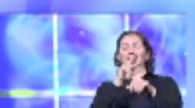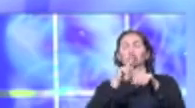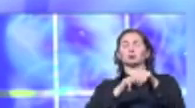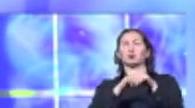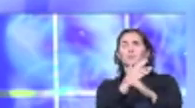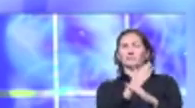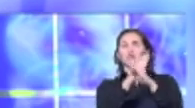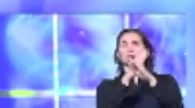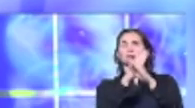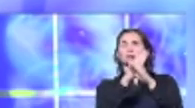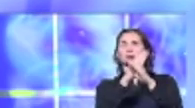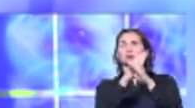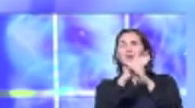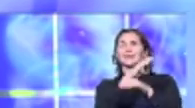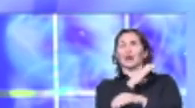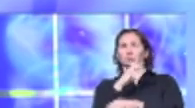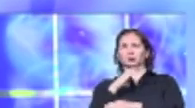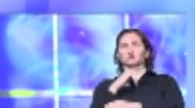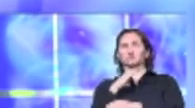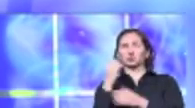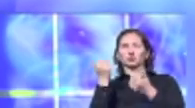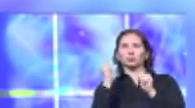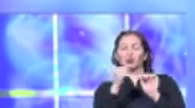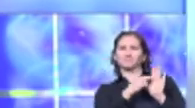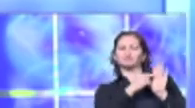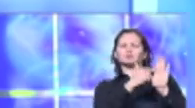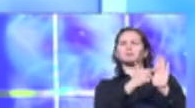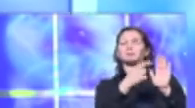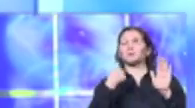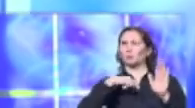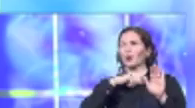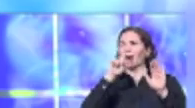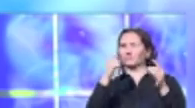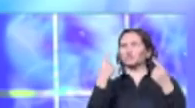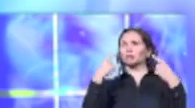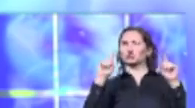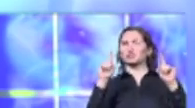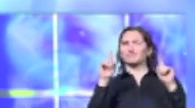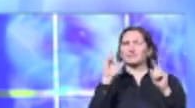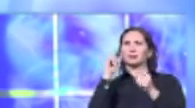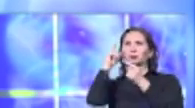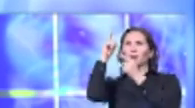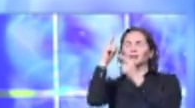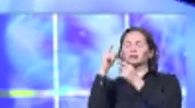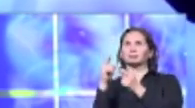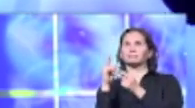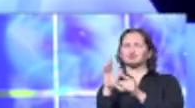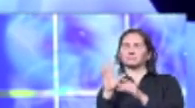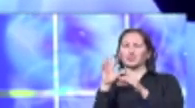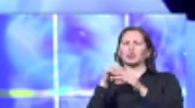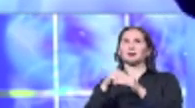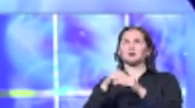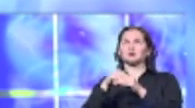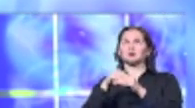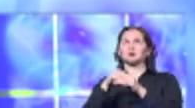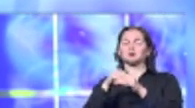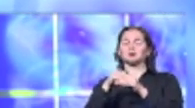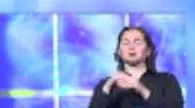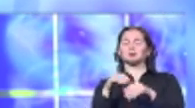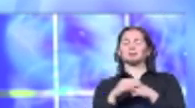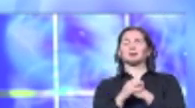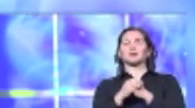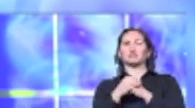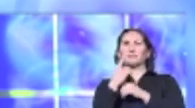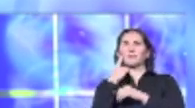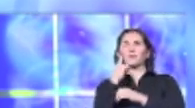Council, pointing out the fact that we have to achieve the strategies within the